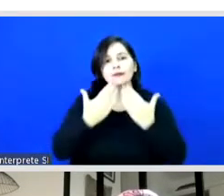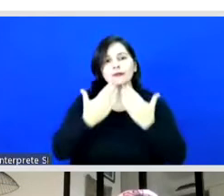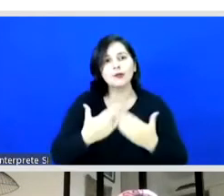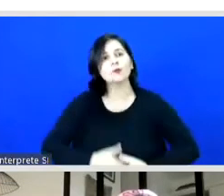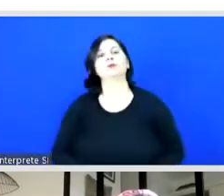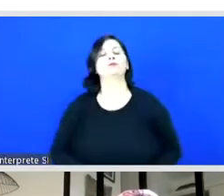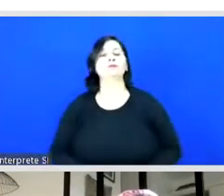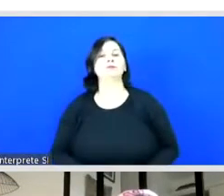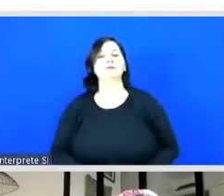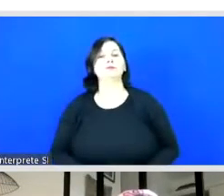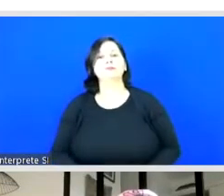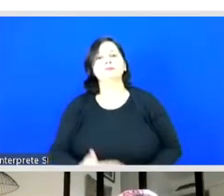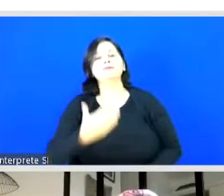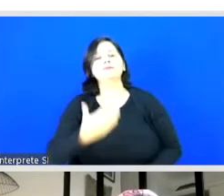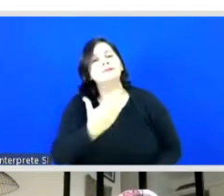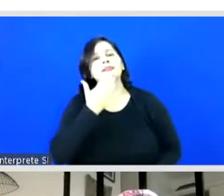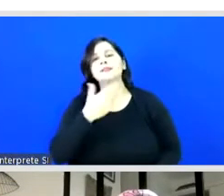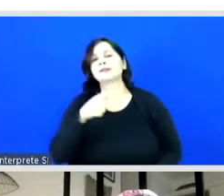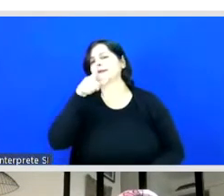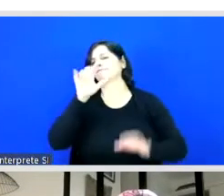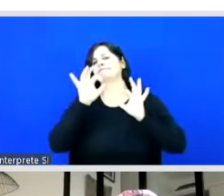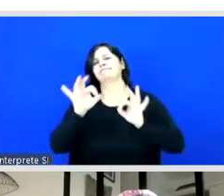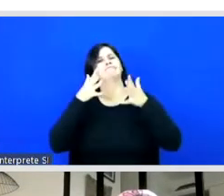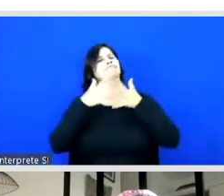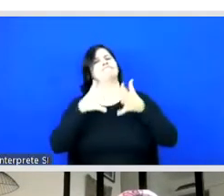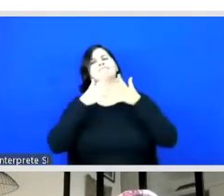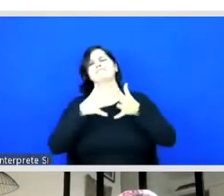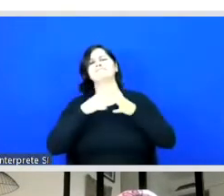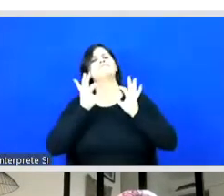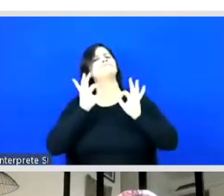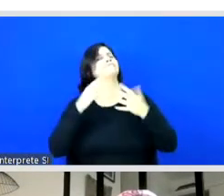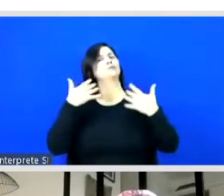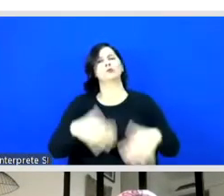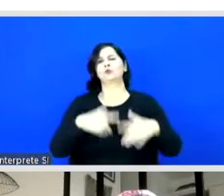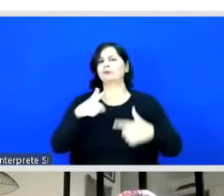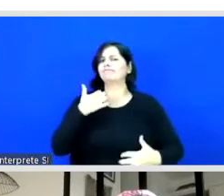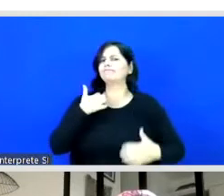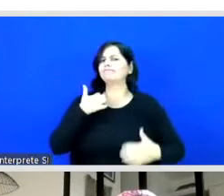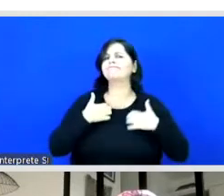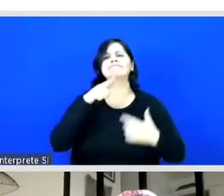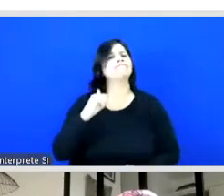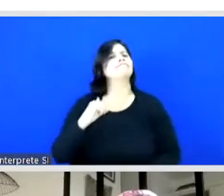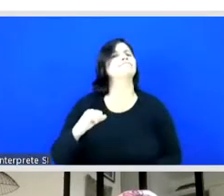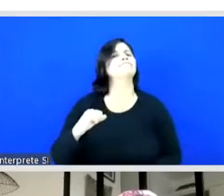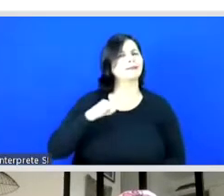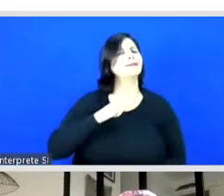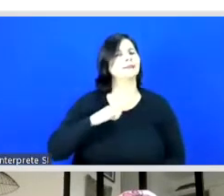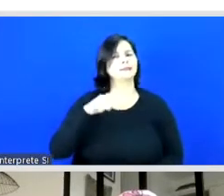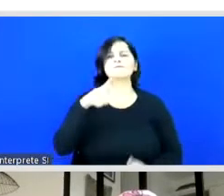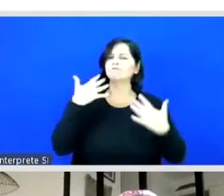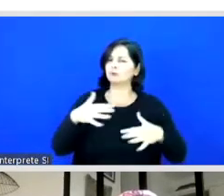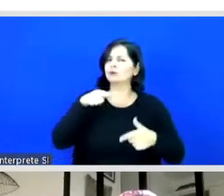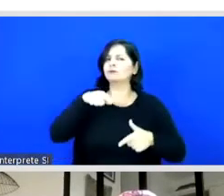international architecture. Thank you very much. We are now moving to our next panelist, Ms.